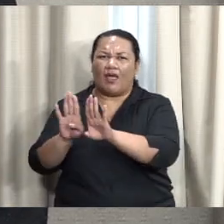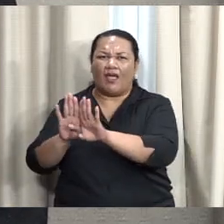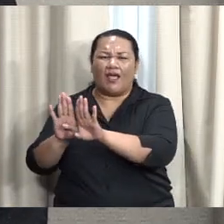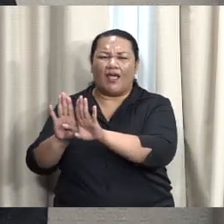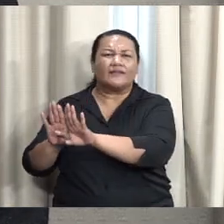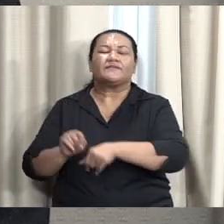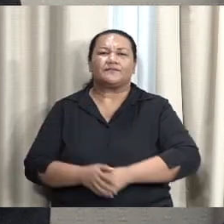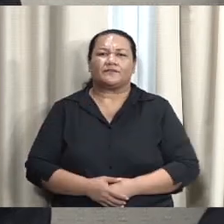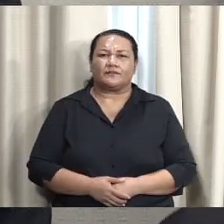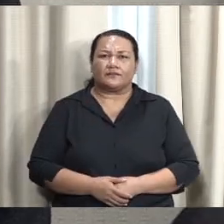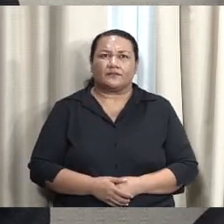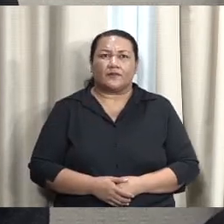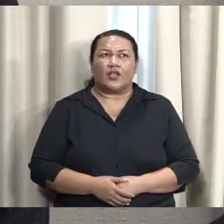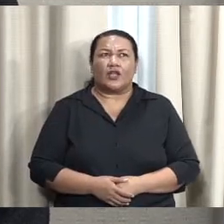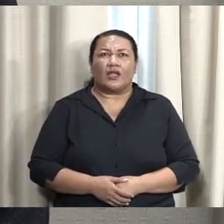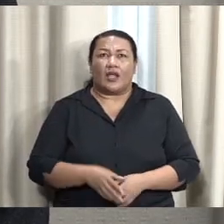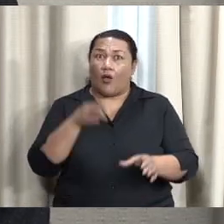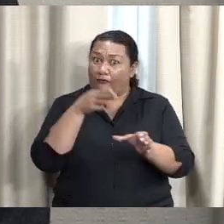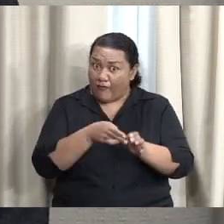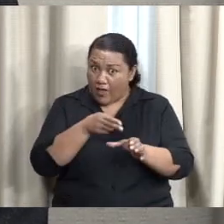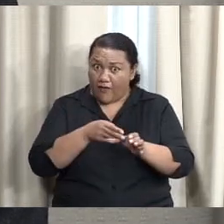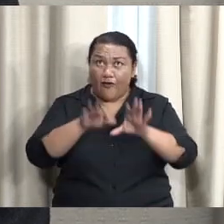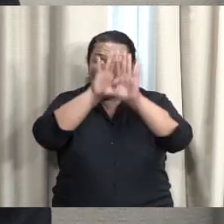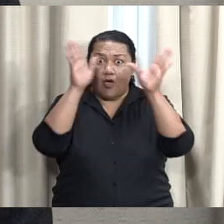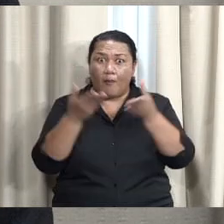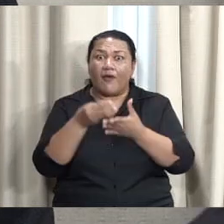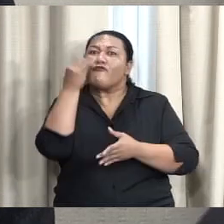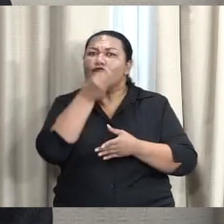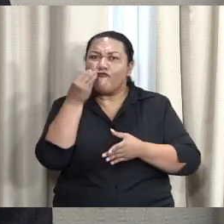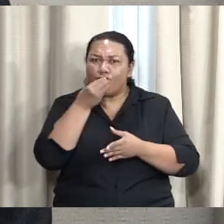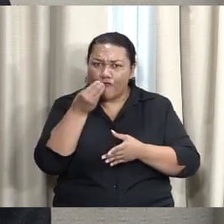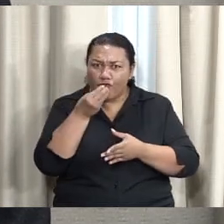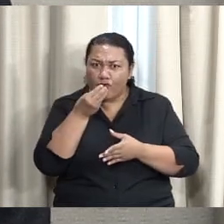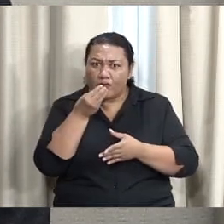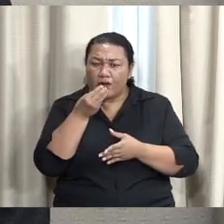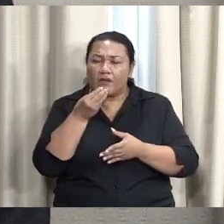Notably, global fuel and food prices have increased,